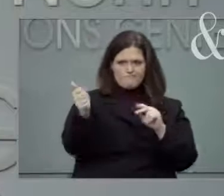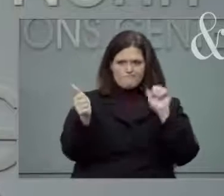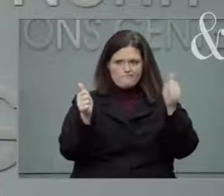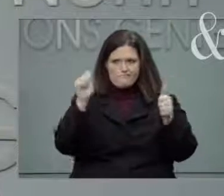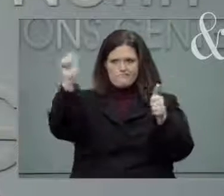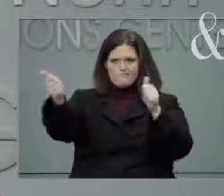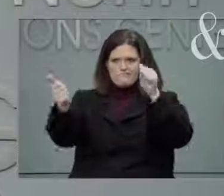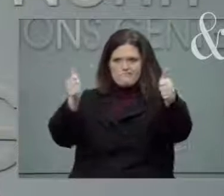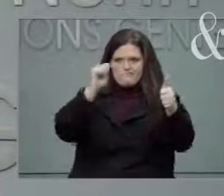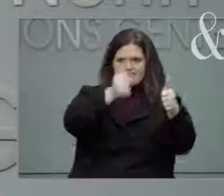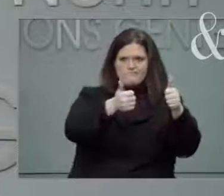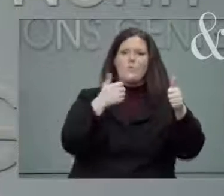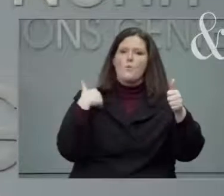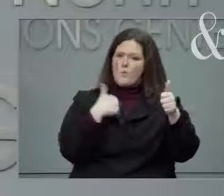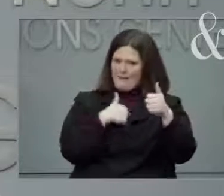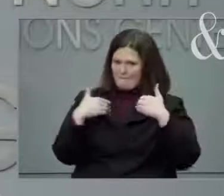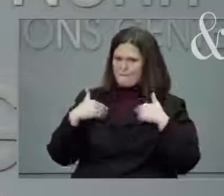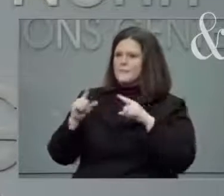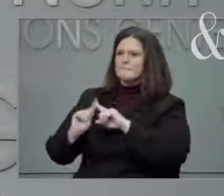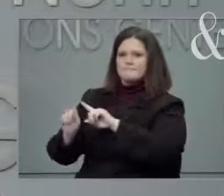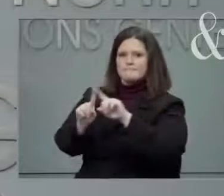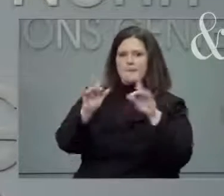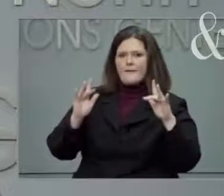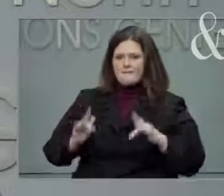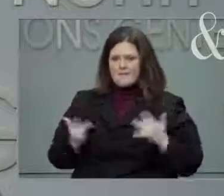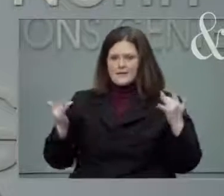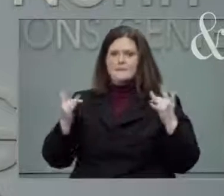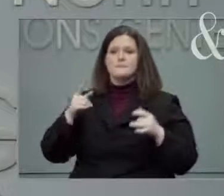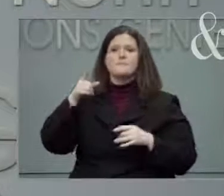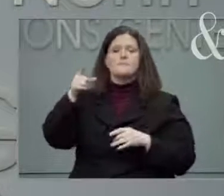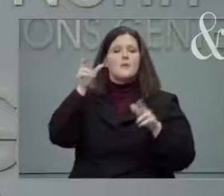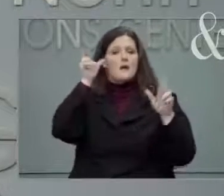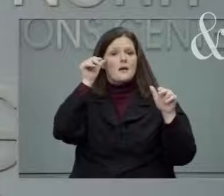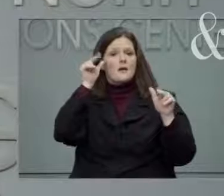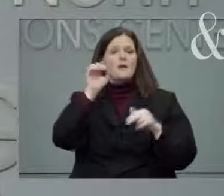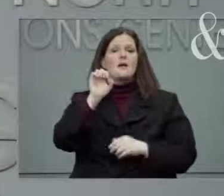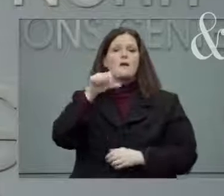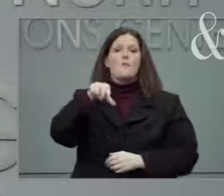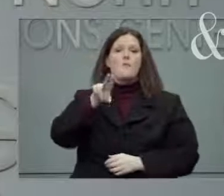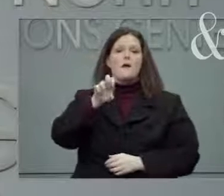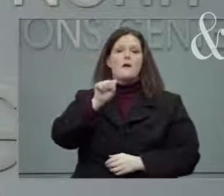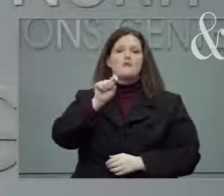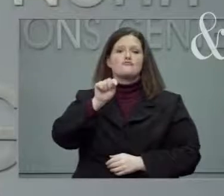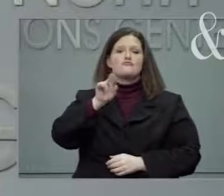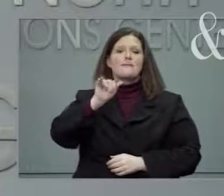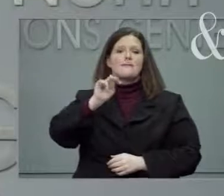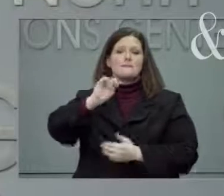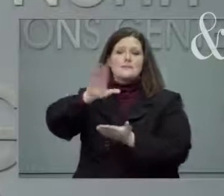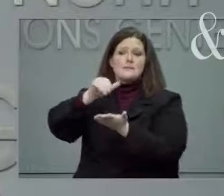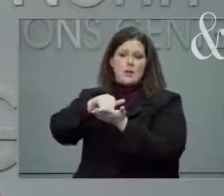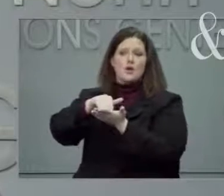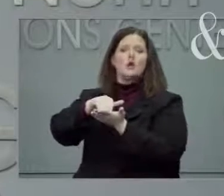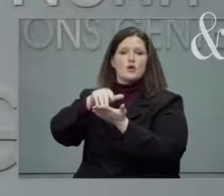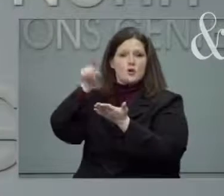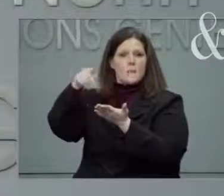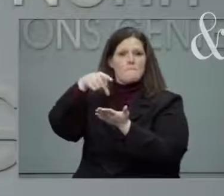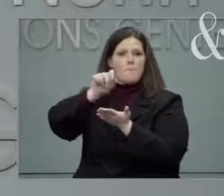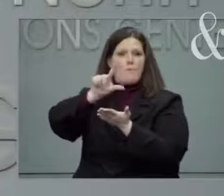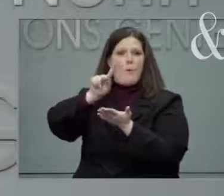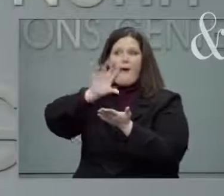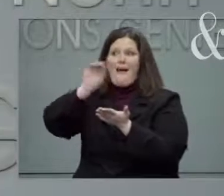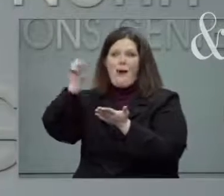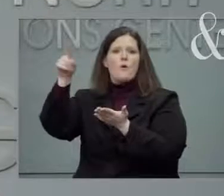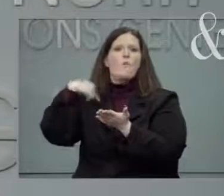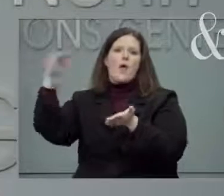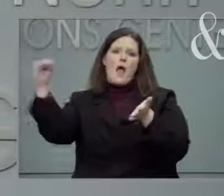events. And the Equestrian Center has been placed in Polk County on a list of